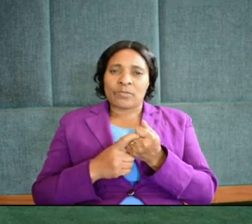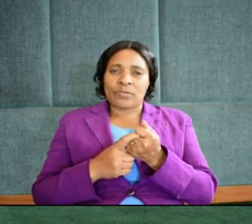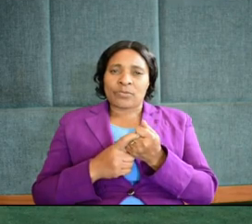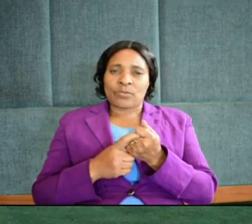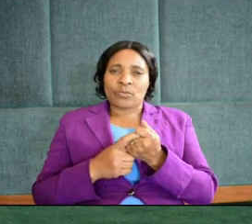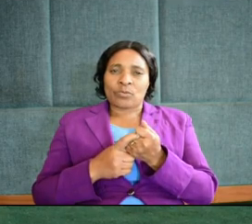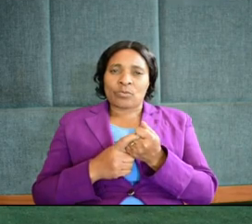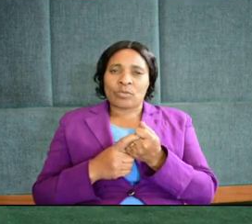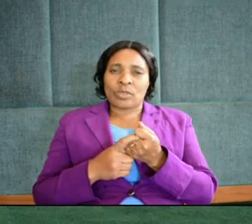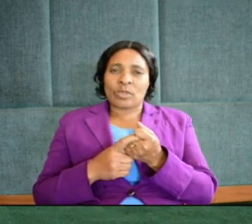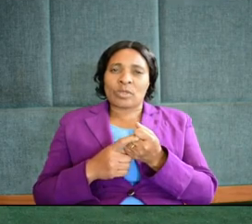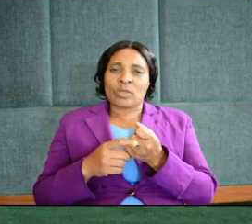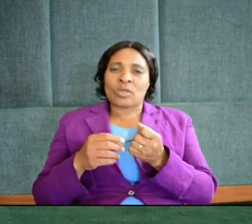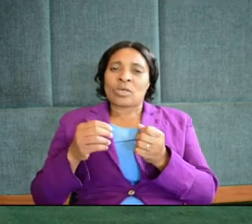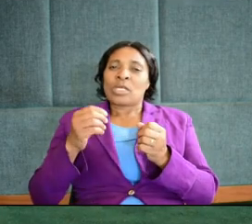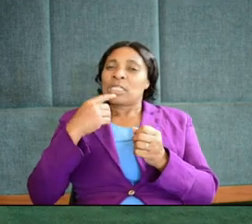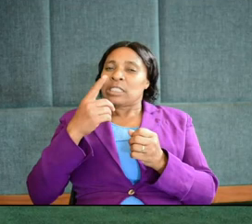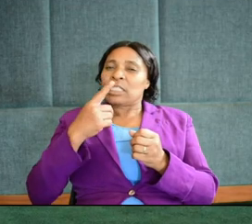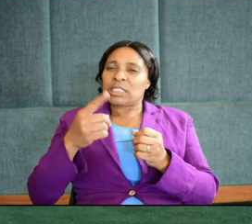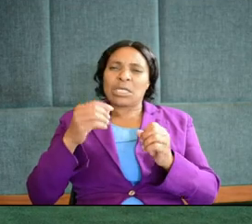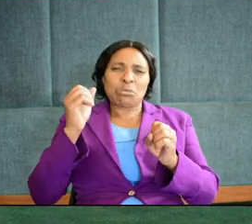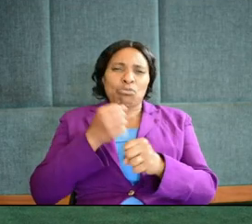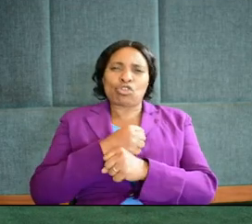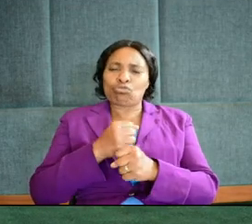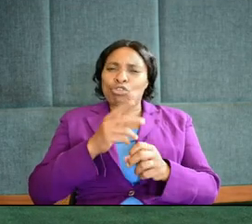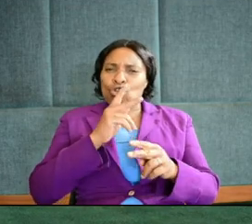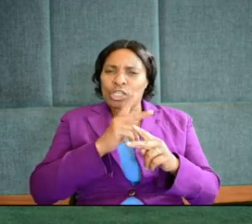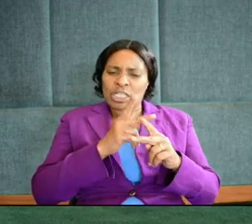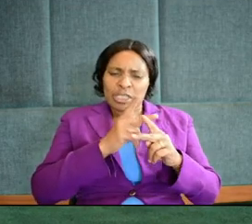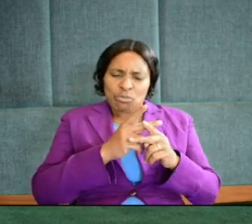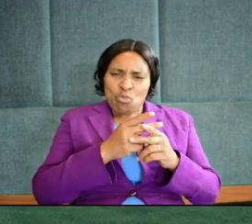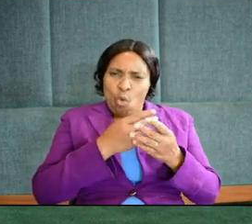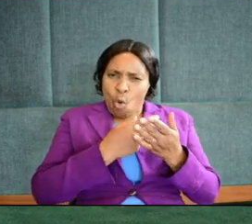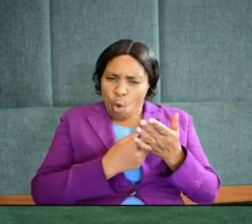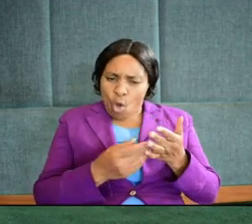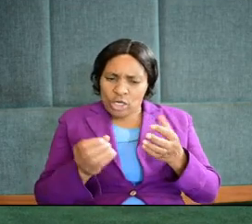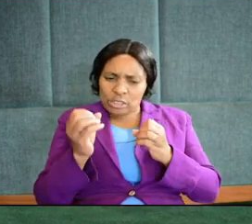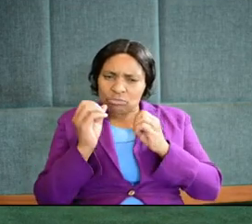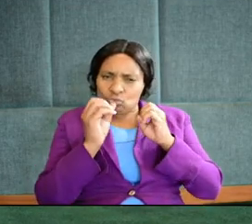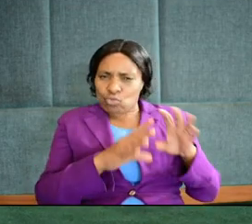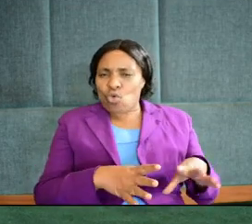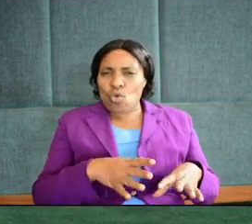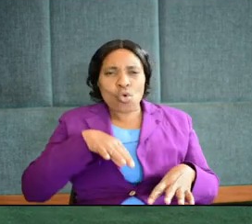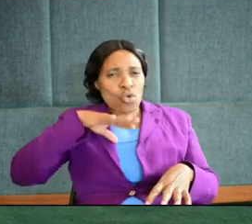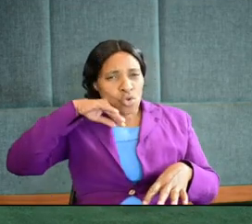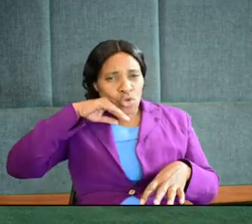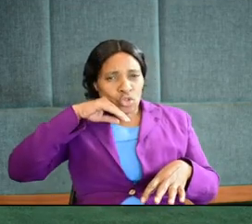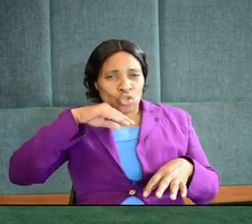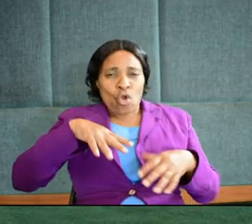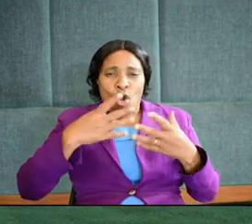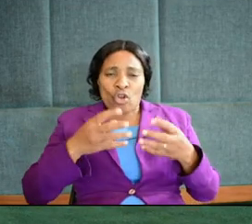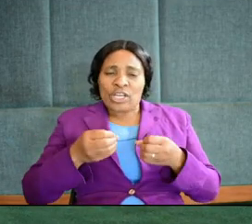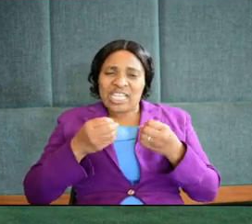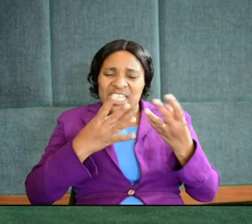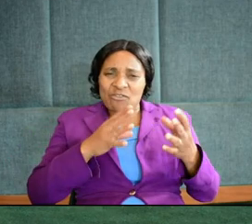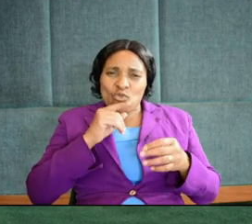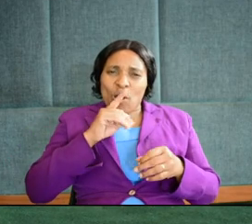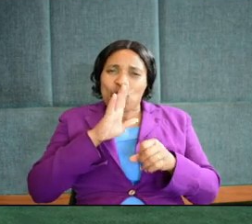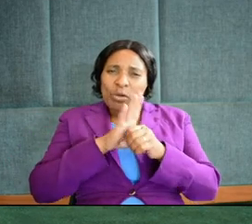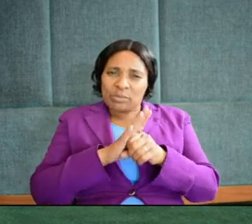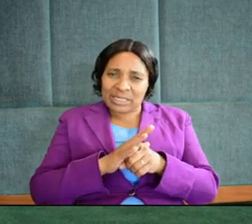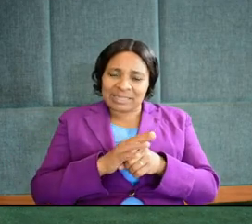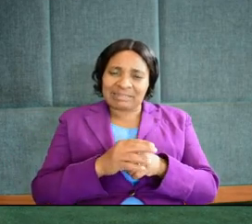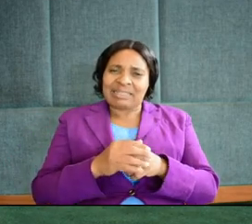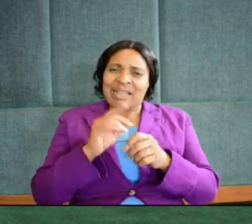Matthew 7:6 says, do not give what is holy to the dogs, nor cast your pearls before swine, lest they